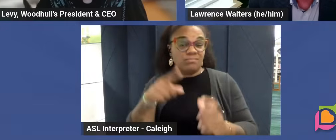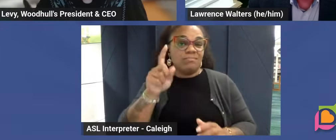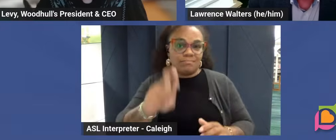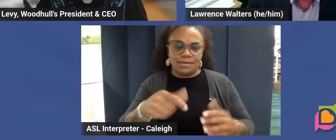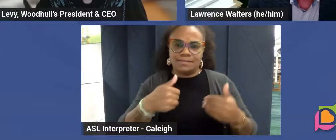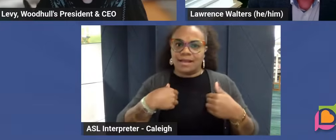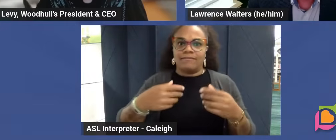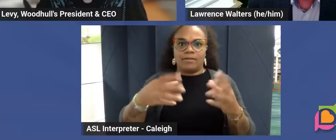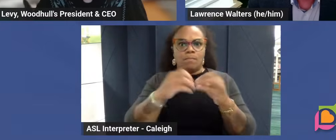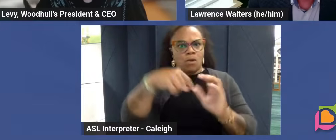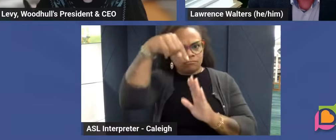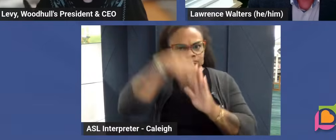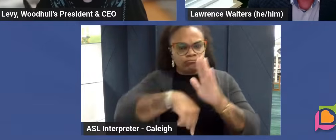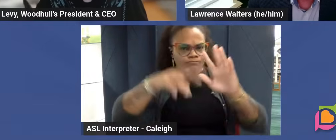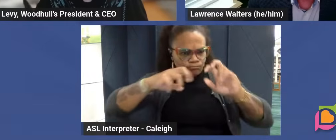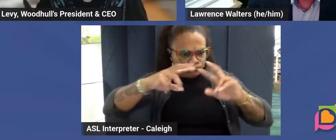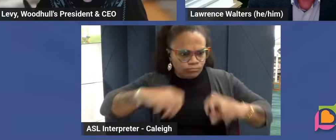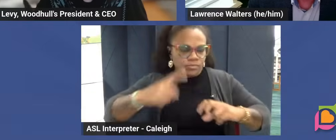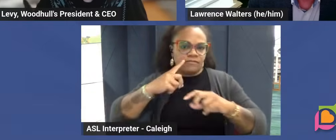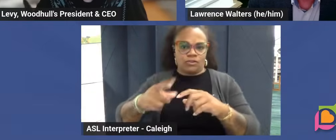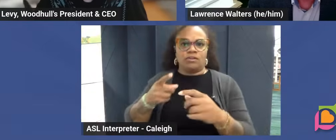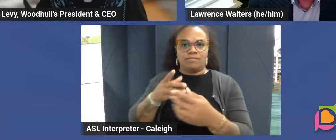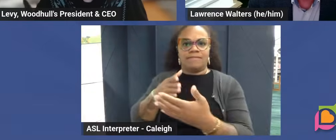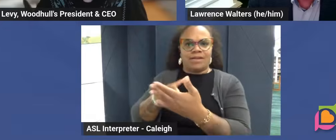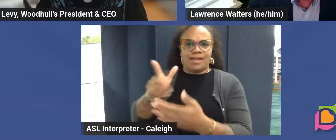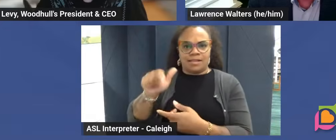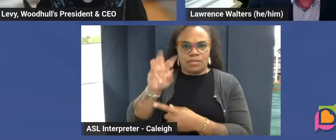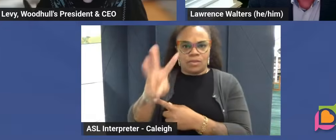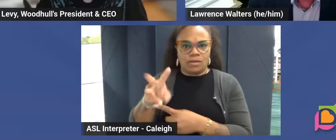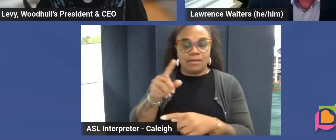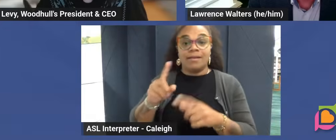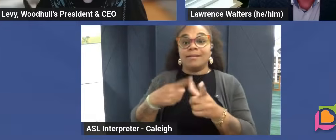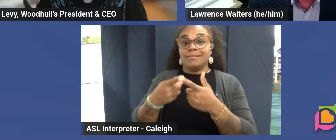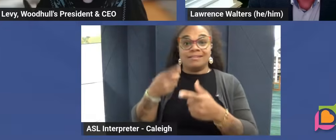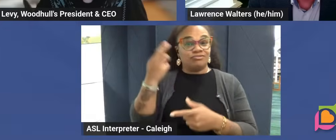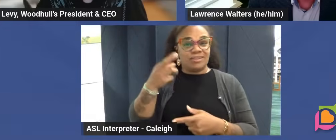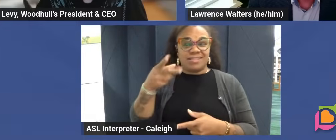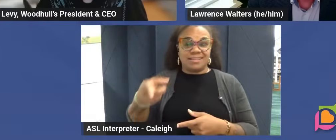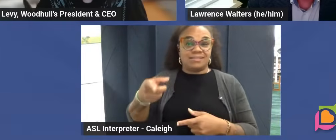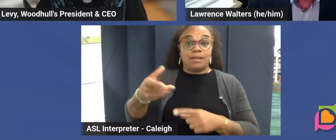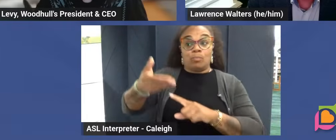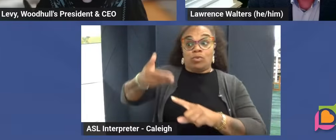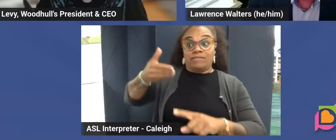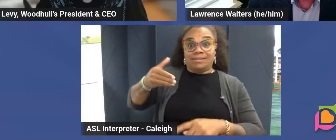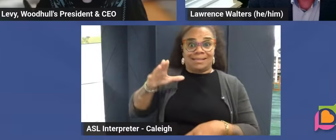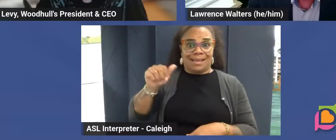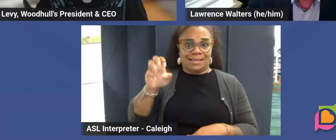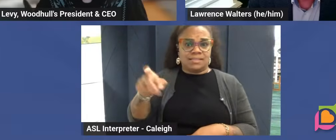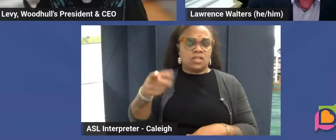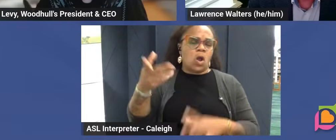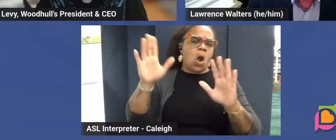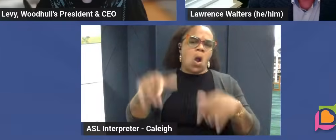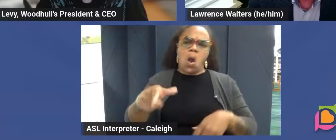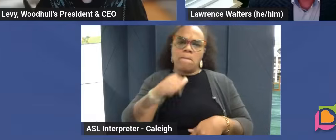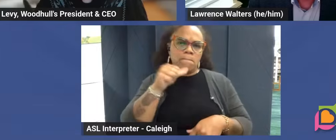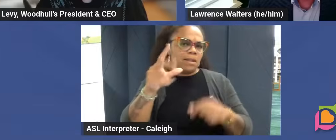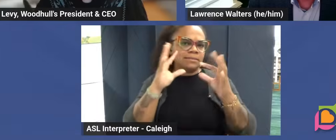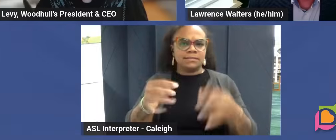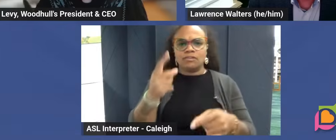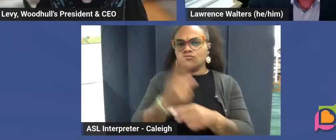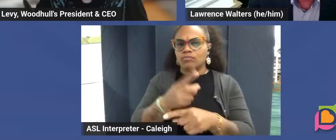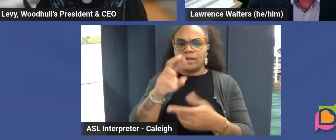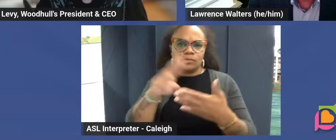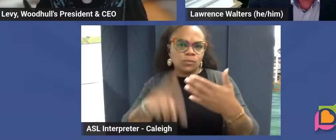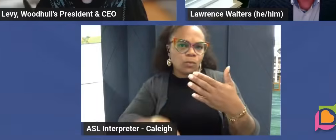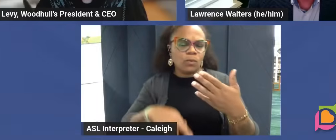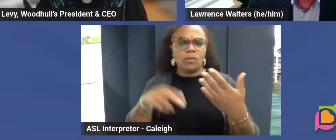those laws, and said, well, those cases didn't really get it right, or the parties didn't really properly